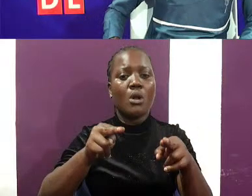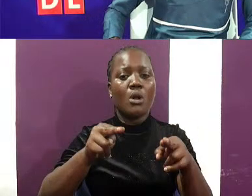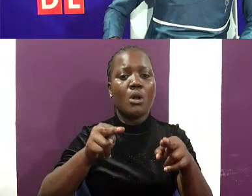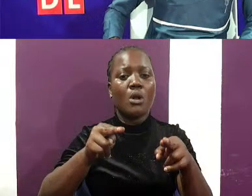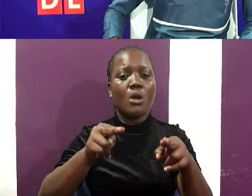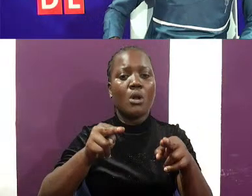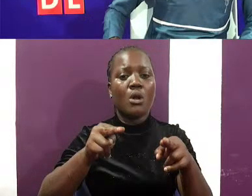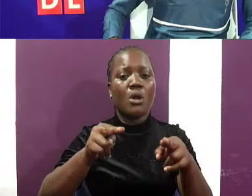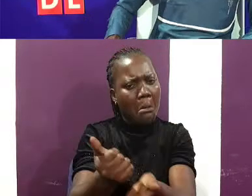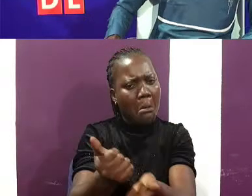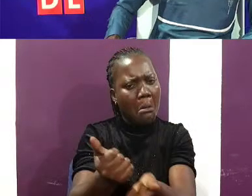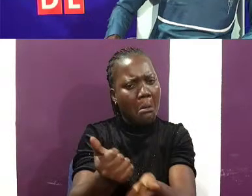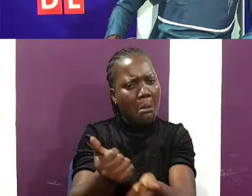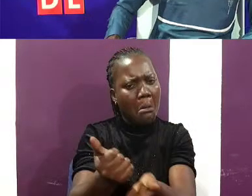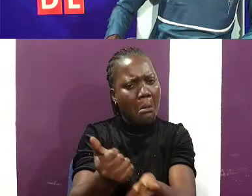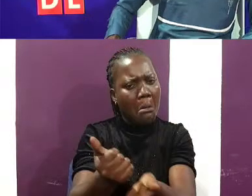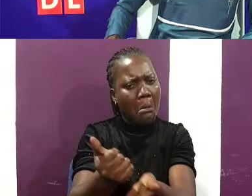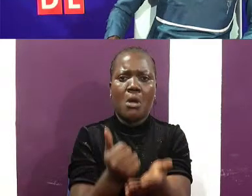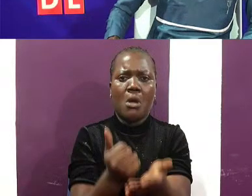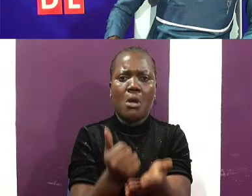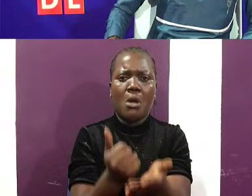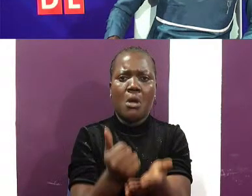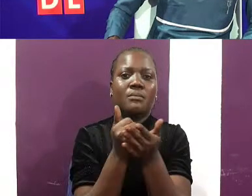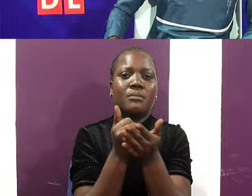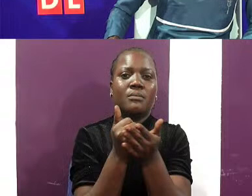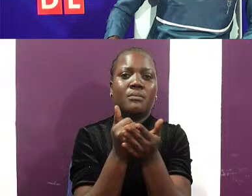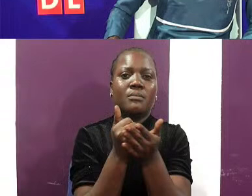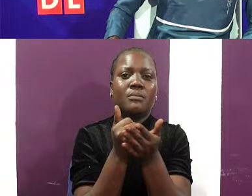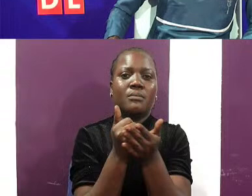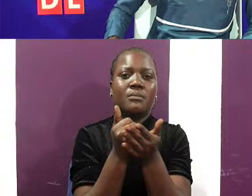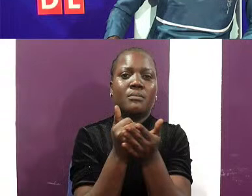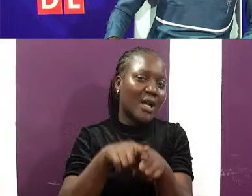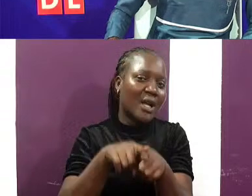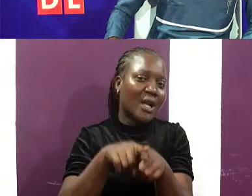Ewo in Salon Road. Yenia,